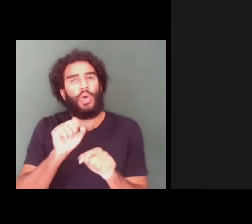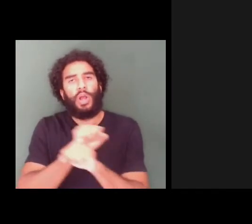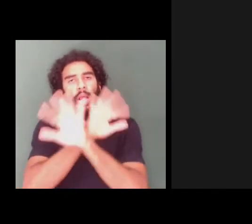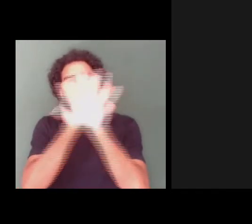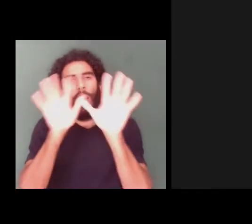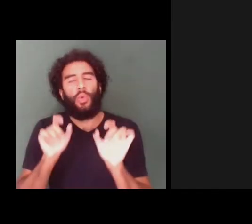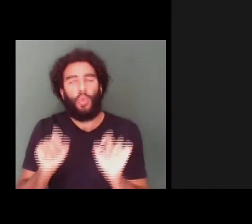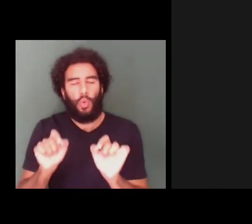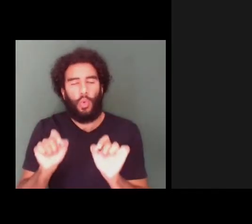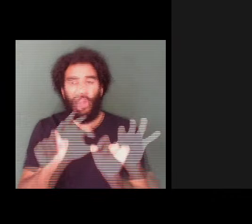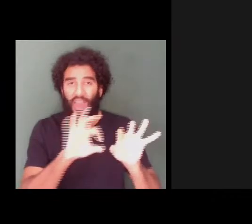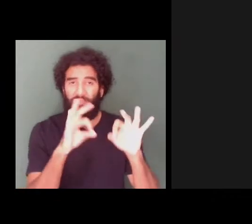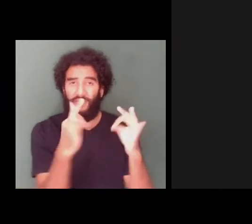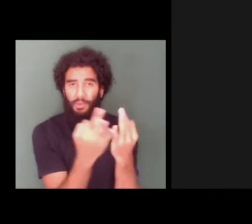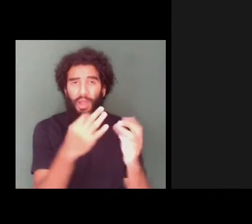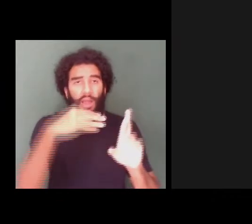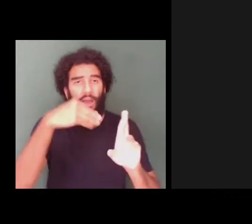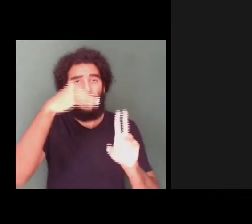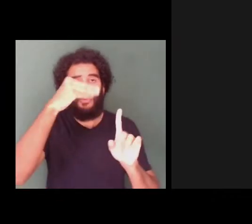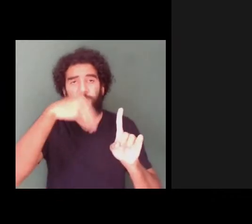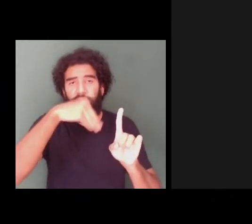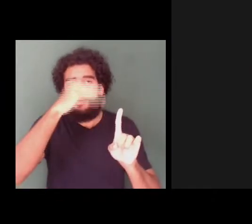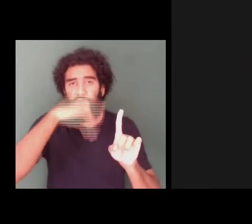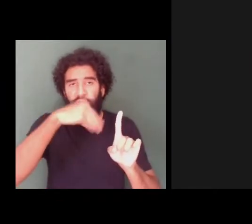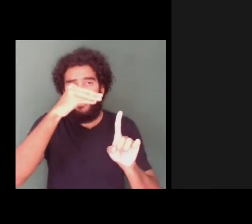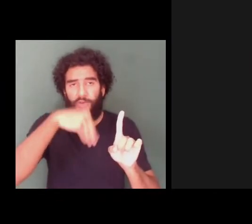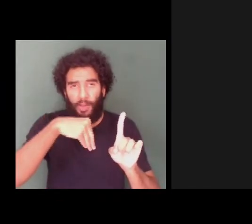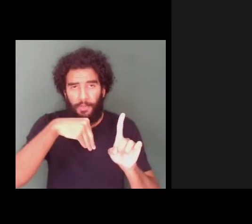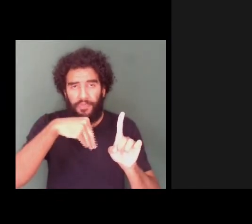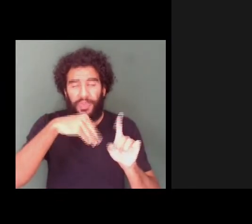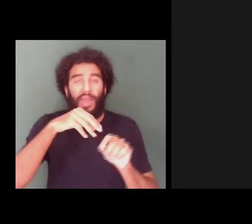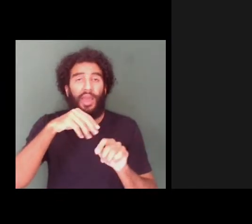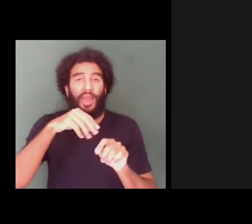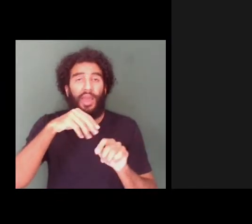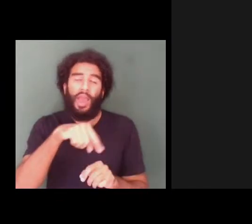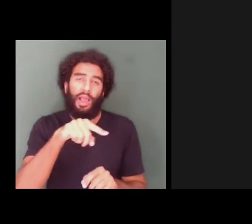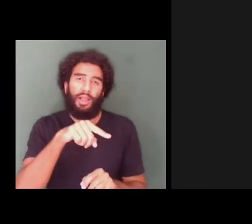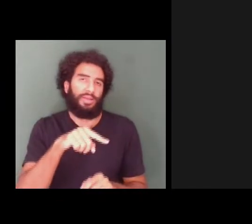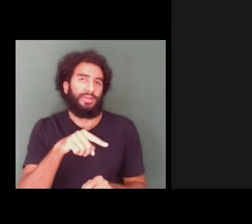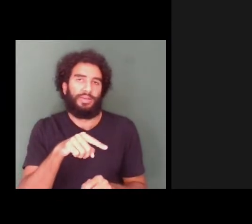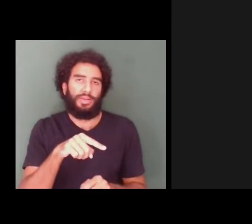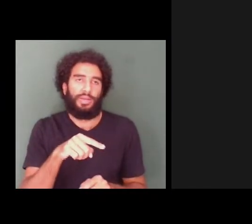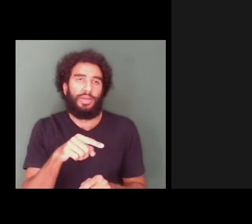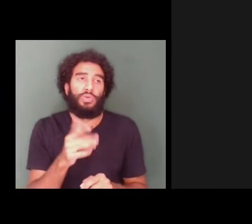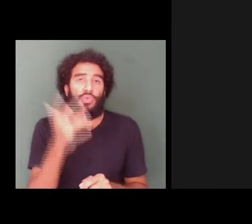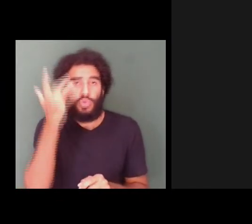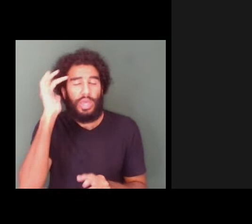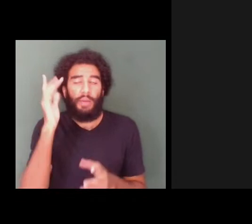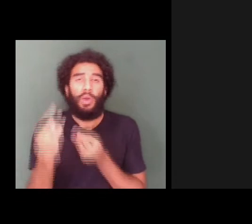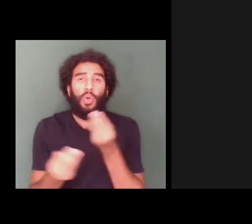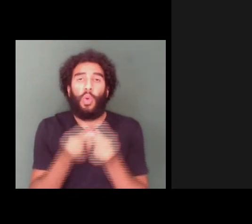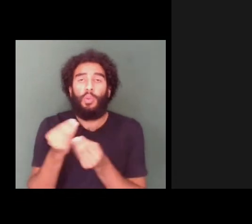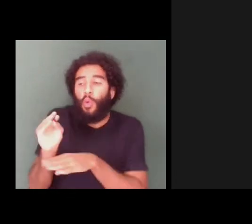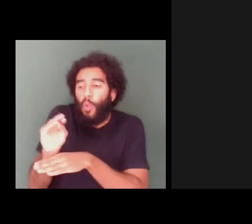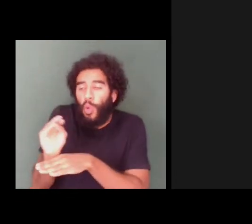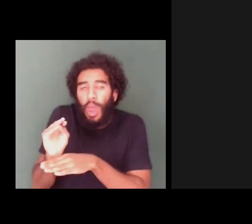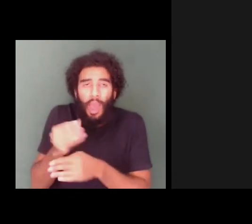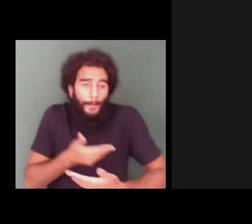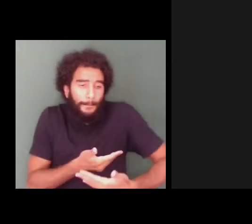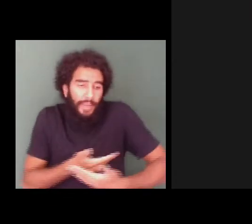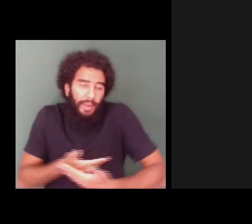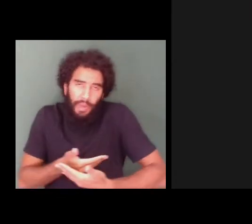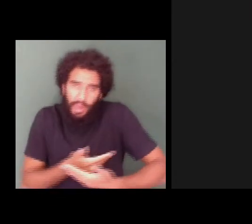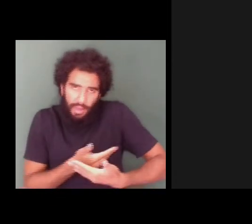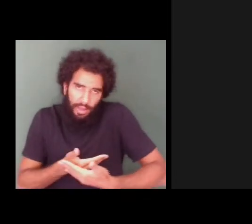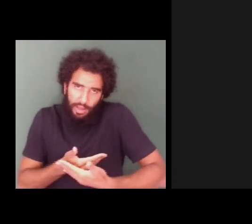which show the vulnerability of the families when they lose their sovereignty on how to feed their